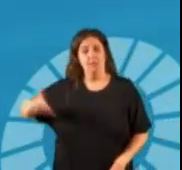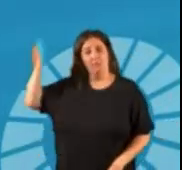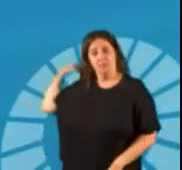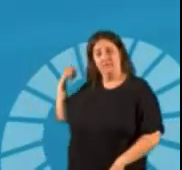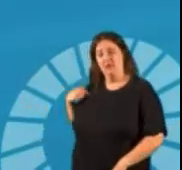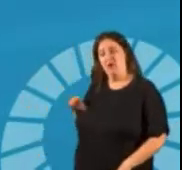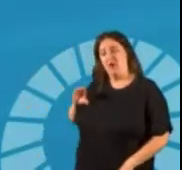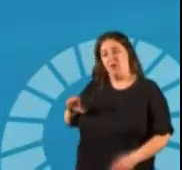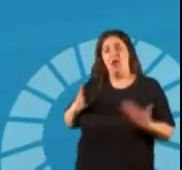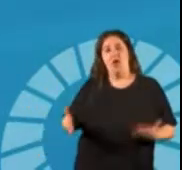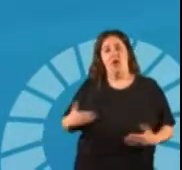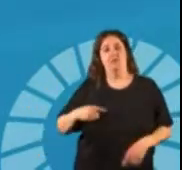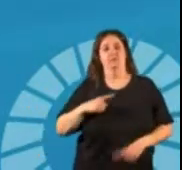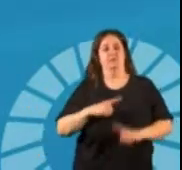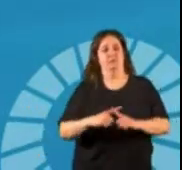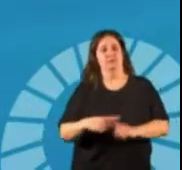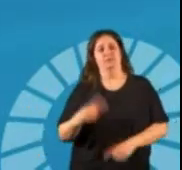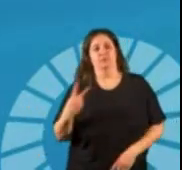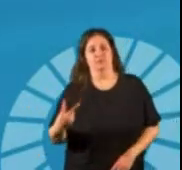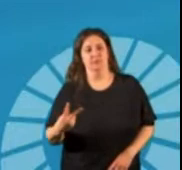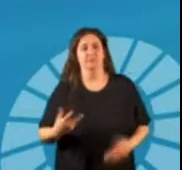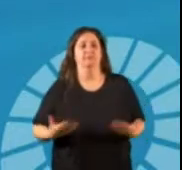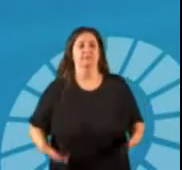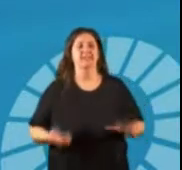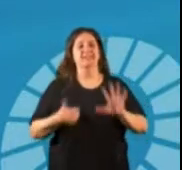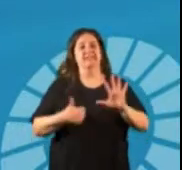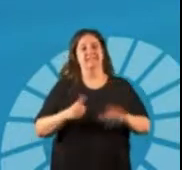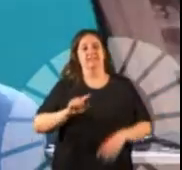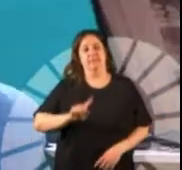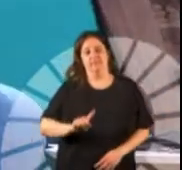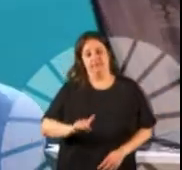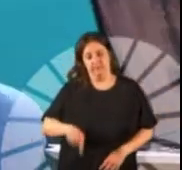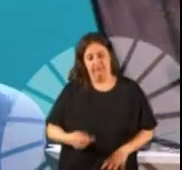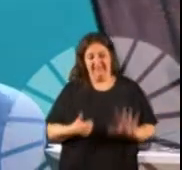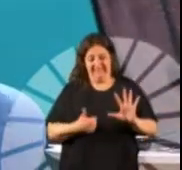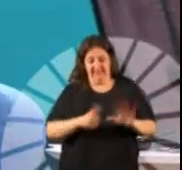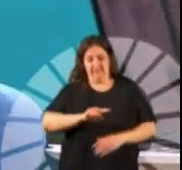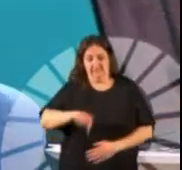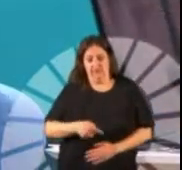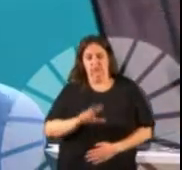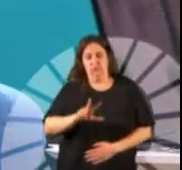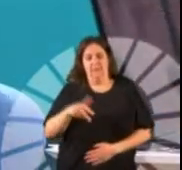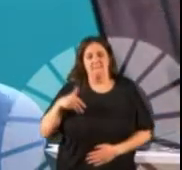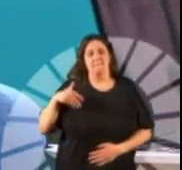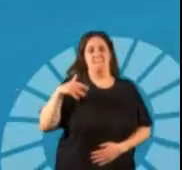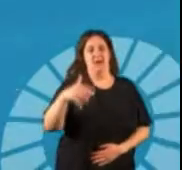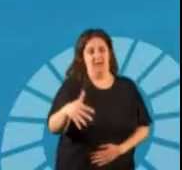next year. And wait for it, there's more. And we plan commitments of